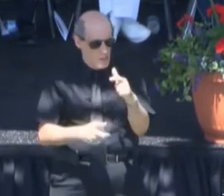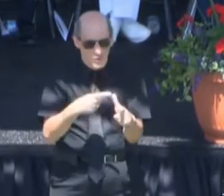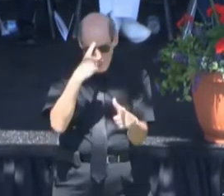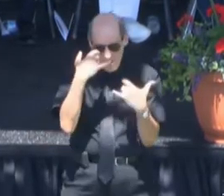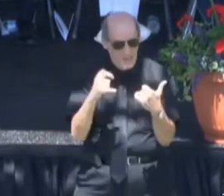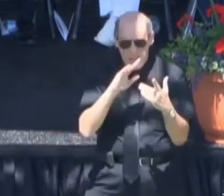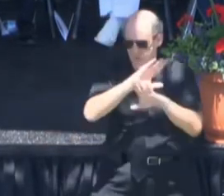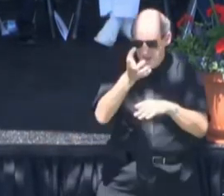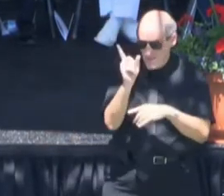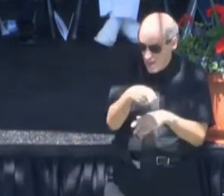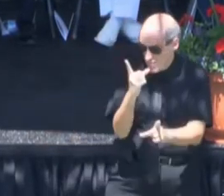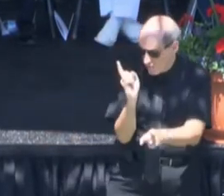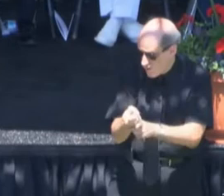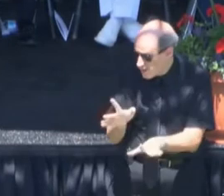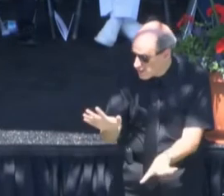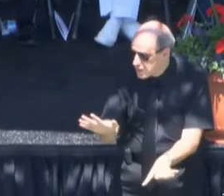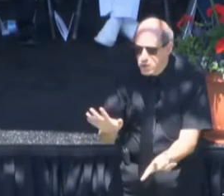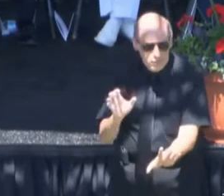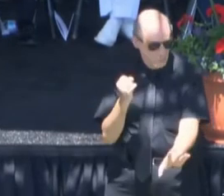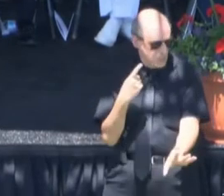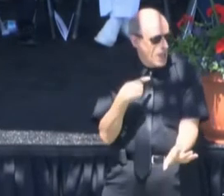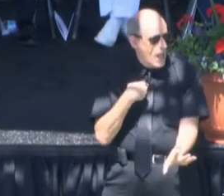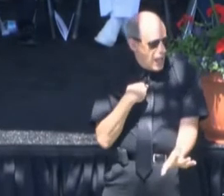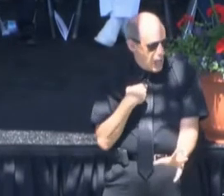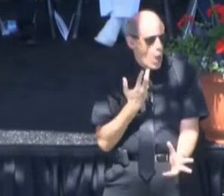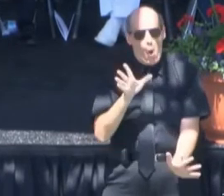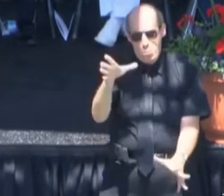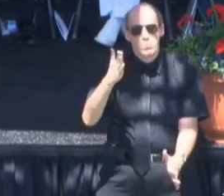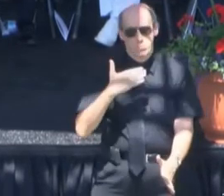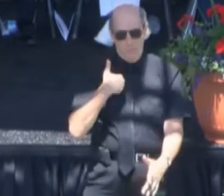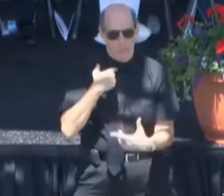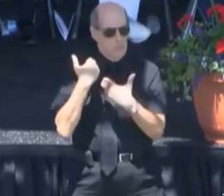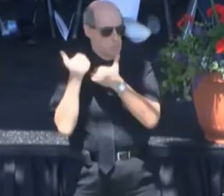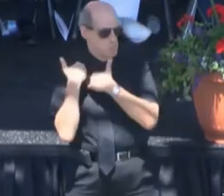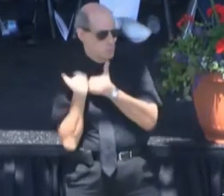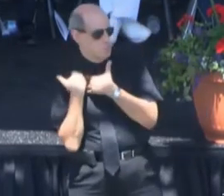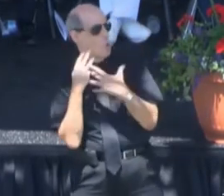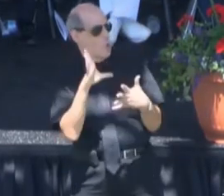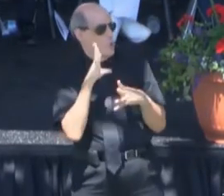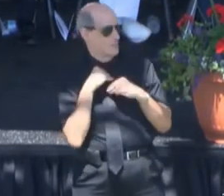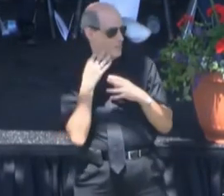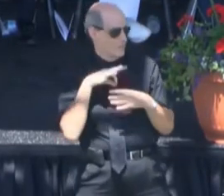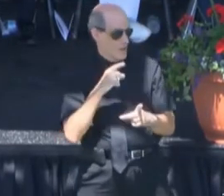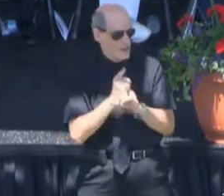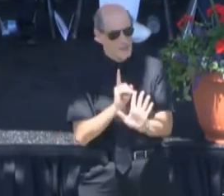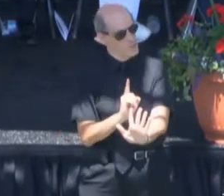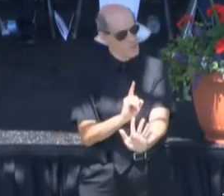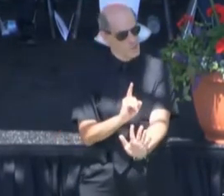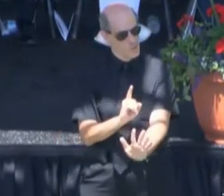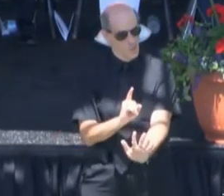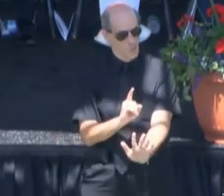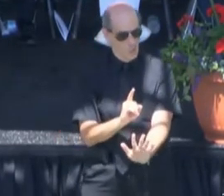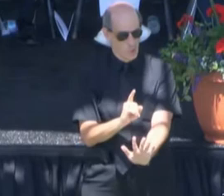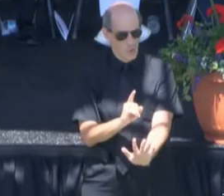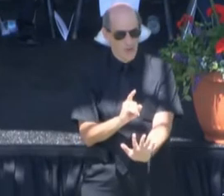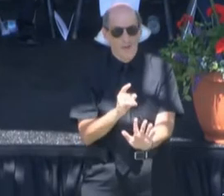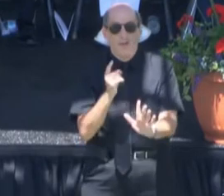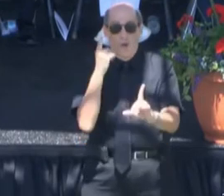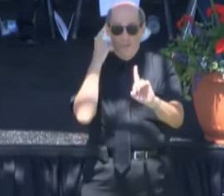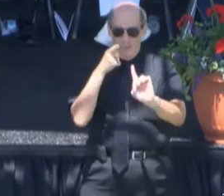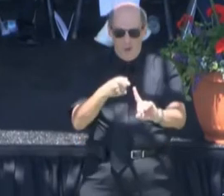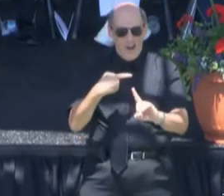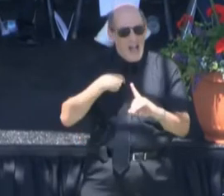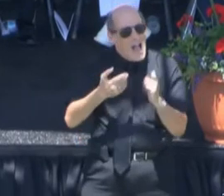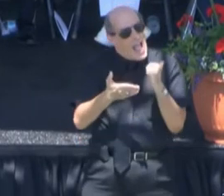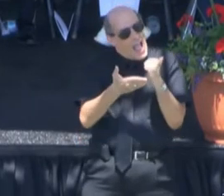come. And as much as I'd like to take credit for that, for getting you here today, I need to set the record straight because at most, I